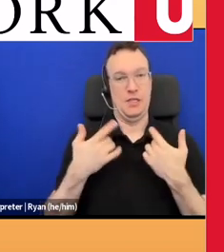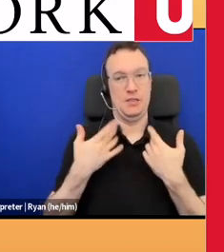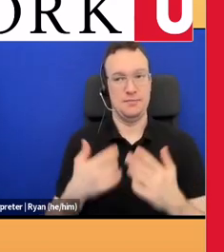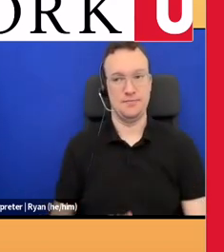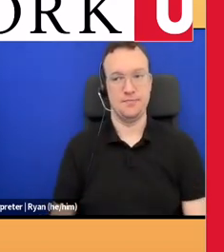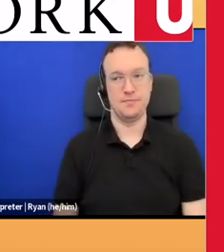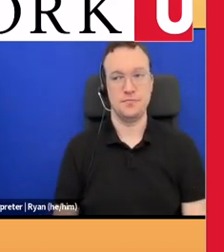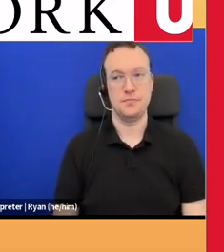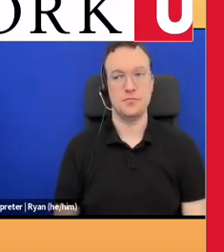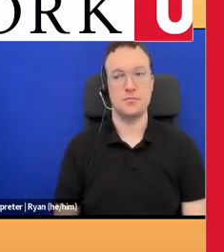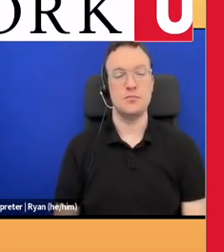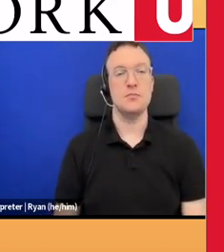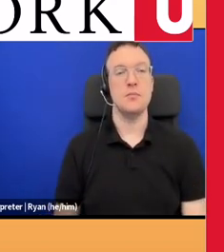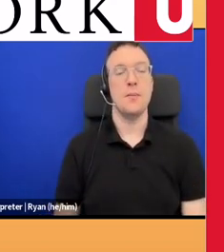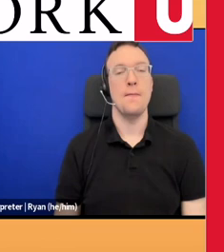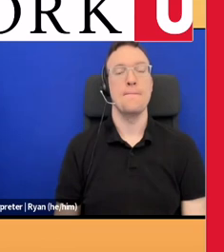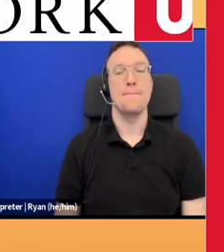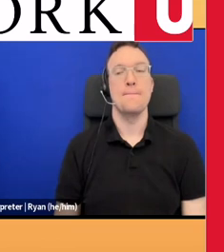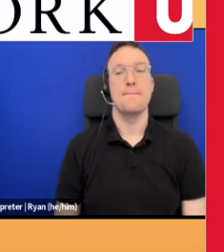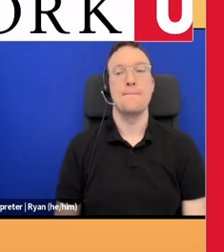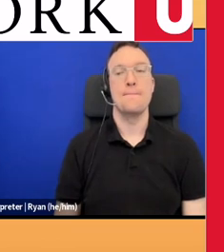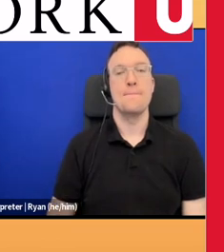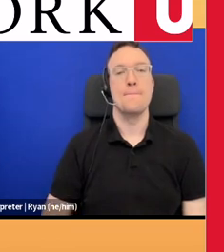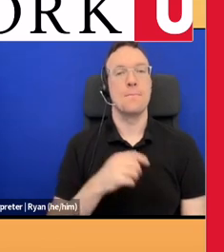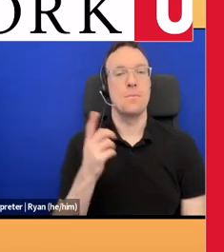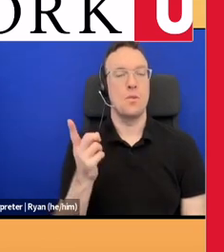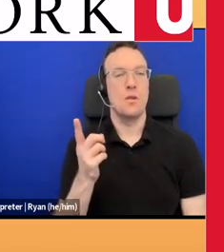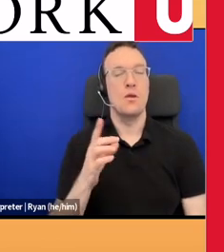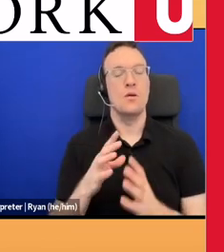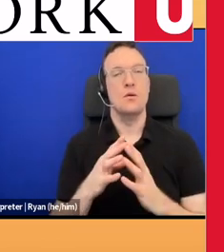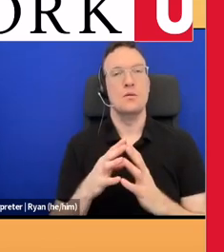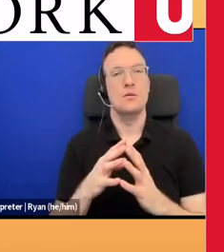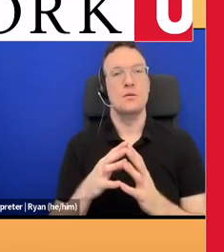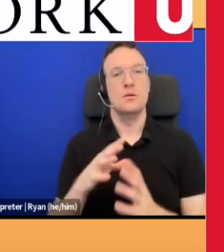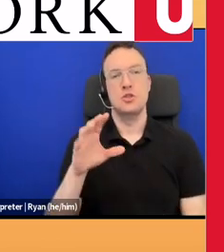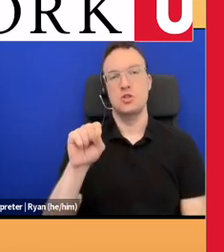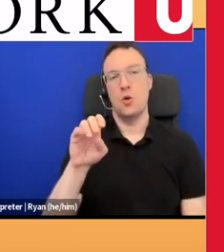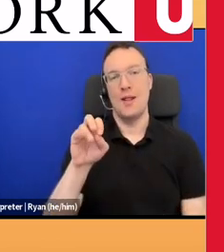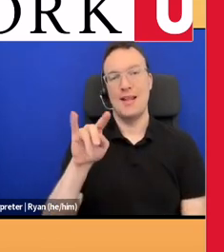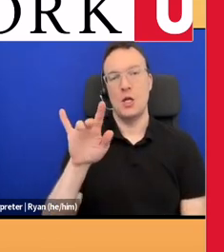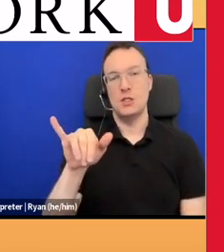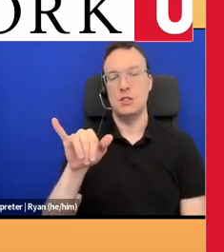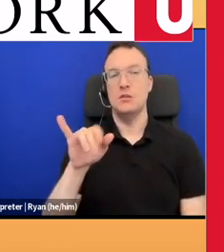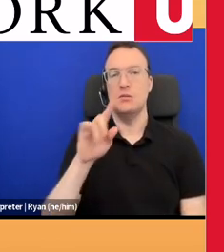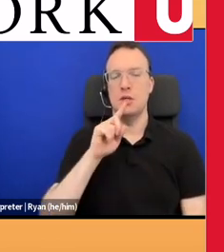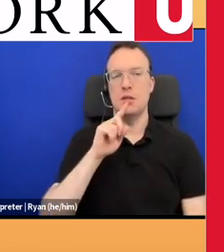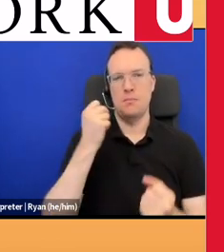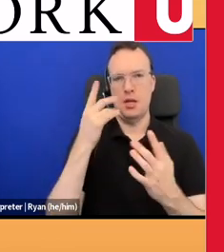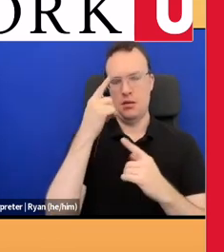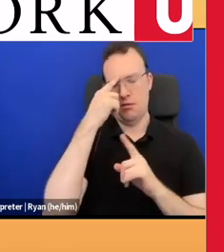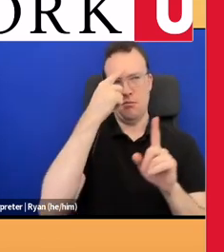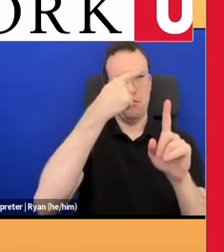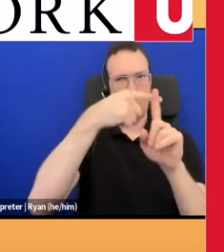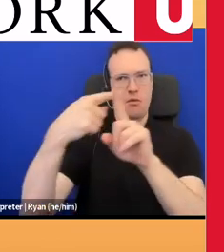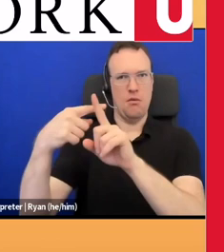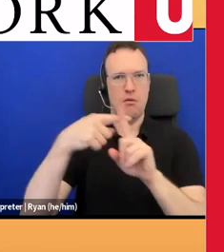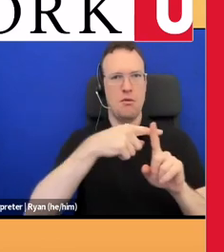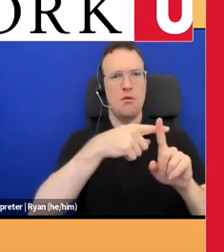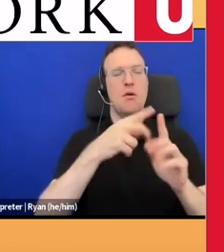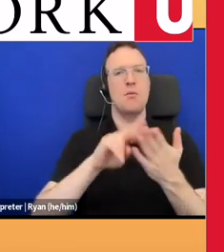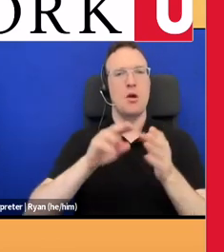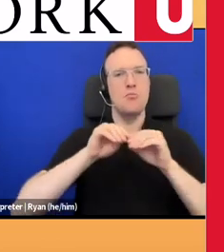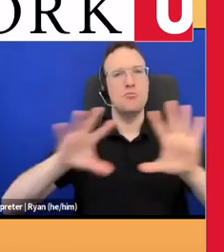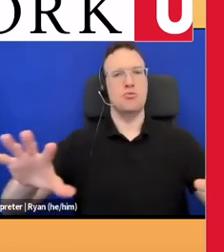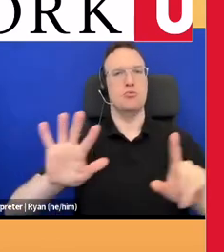Given its range of positive connotations, it is not a surprise that solidarity has become so popular, especially in the context of a